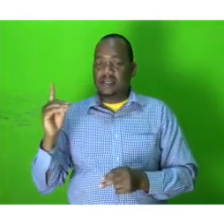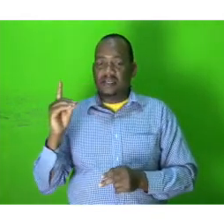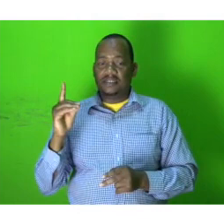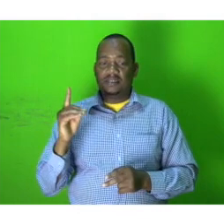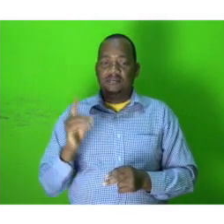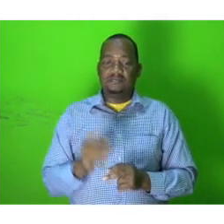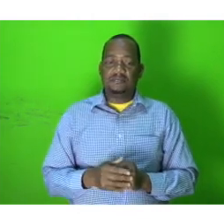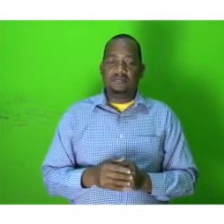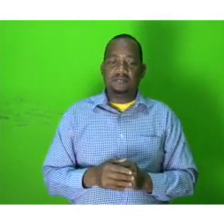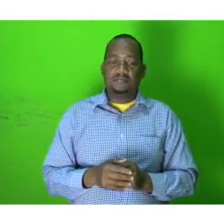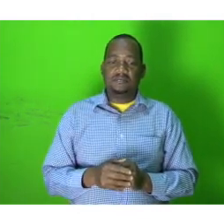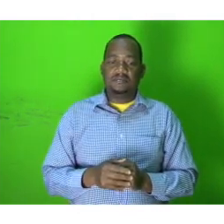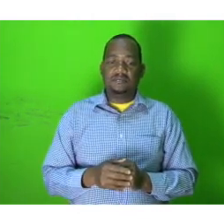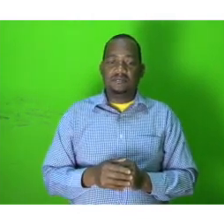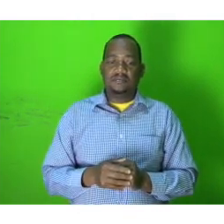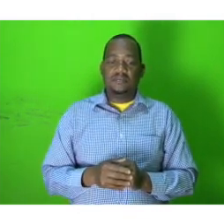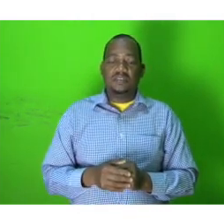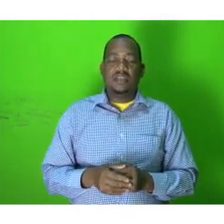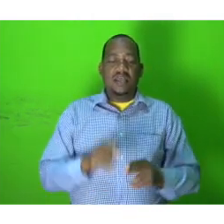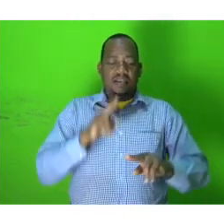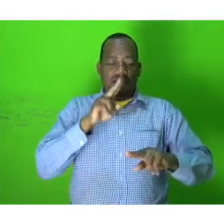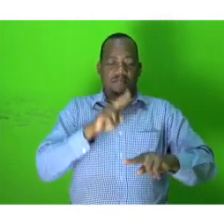Direct